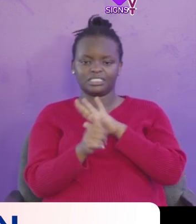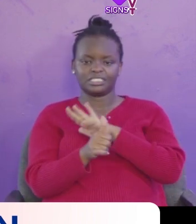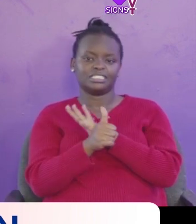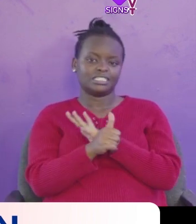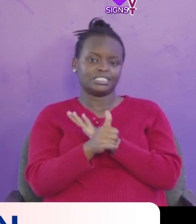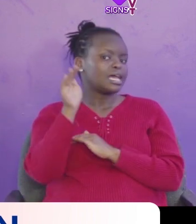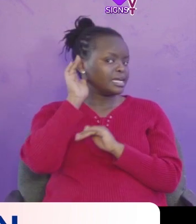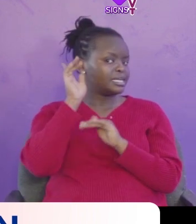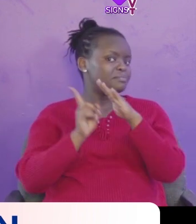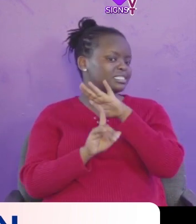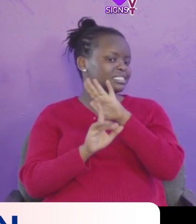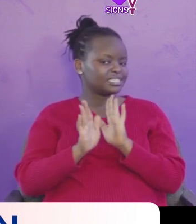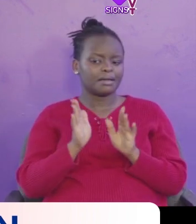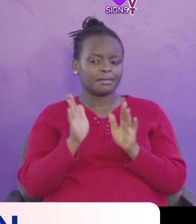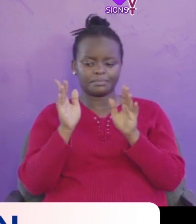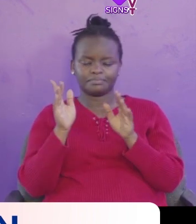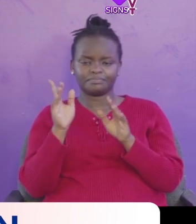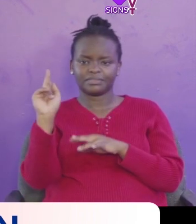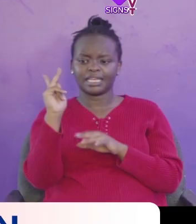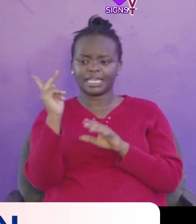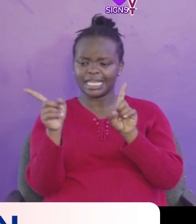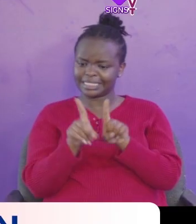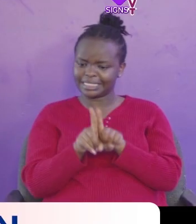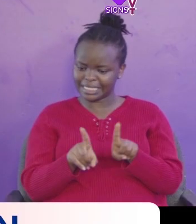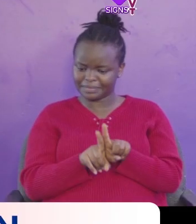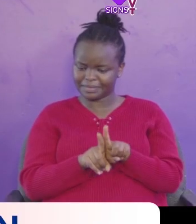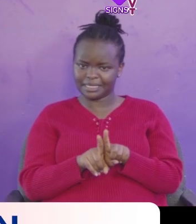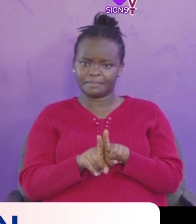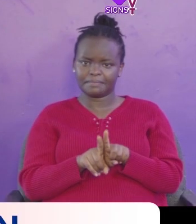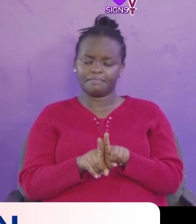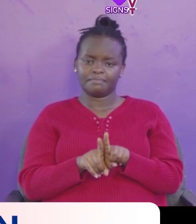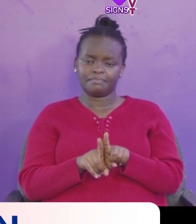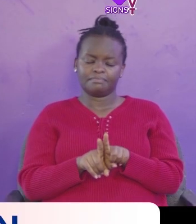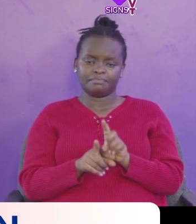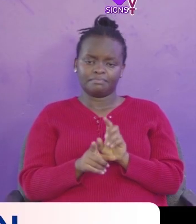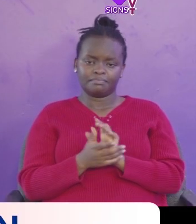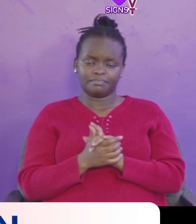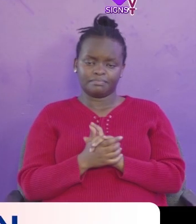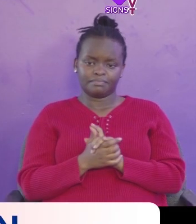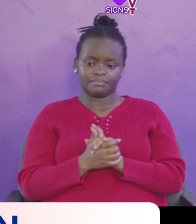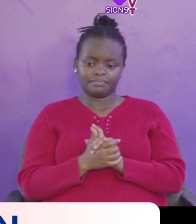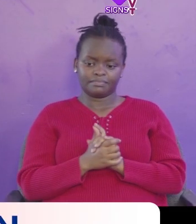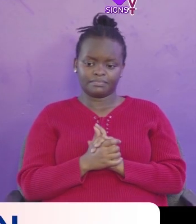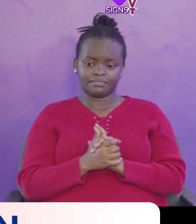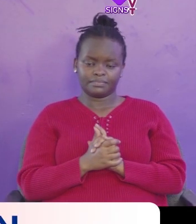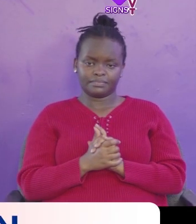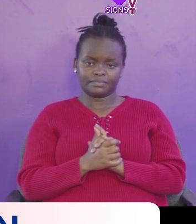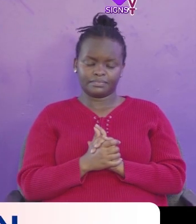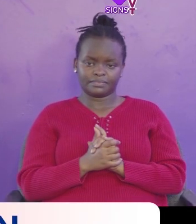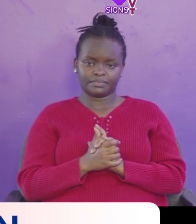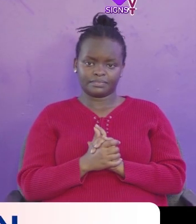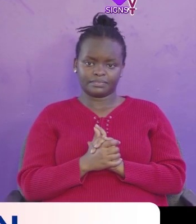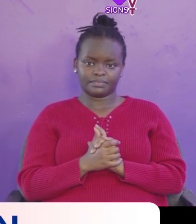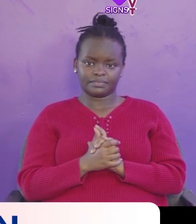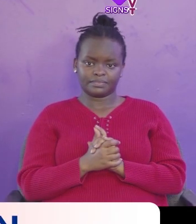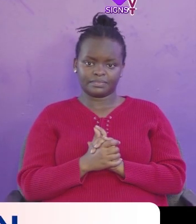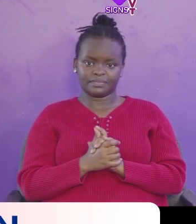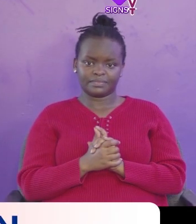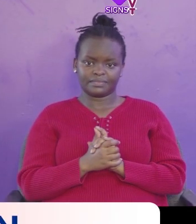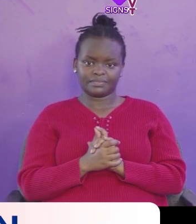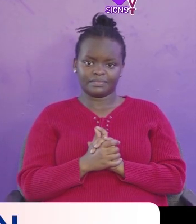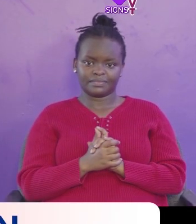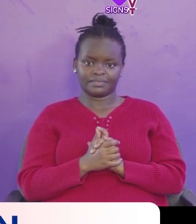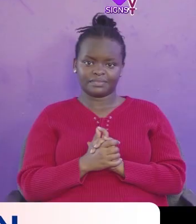Yeah. Kenya can deploy super strategies that anyone umemaliza, wacha